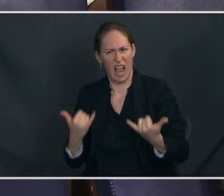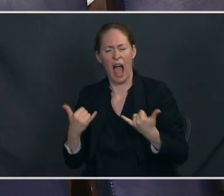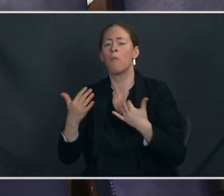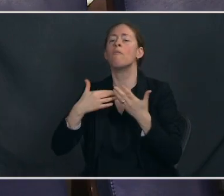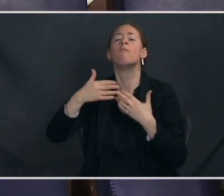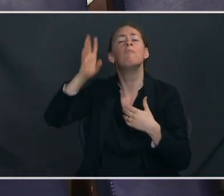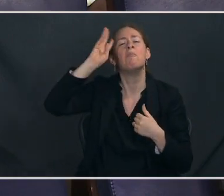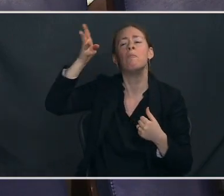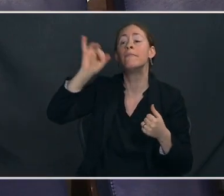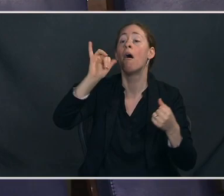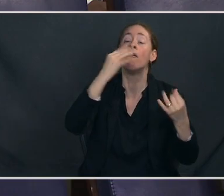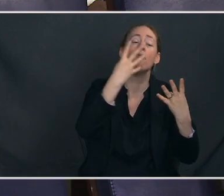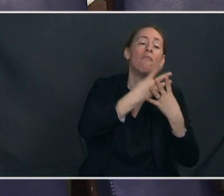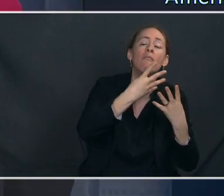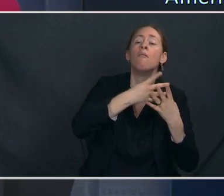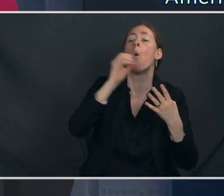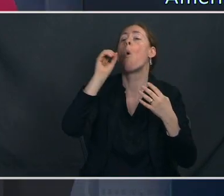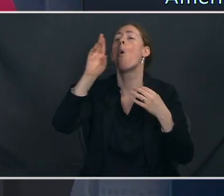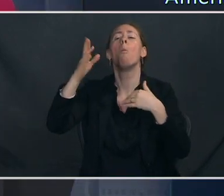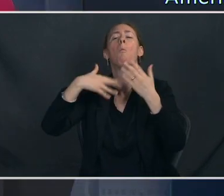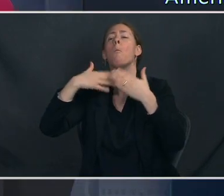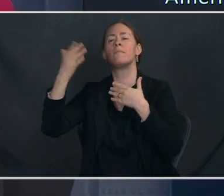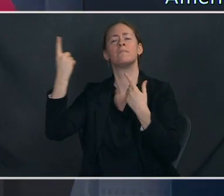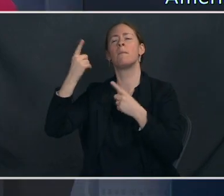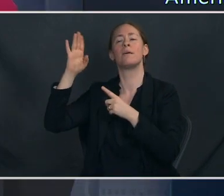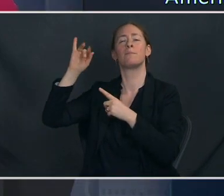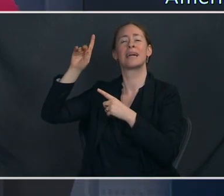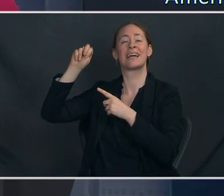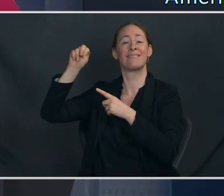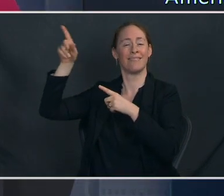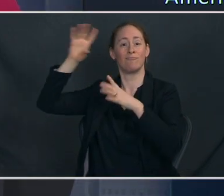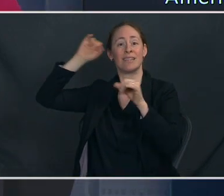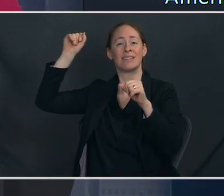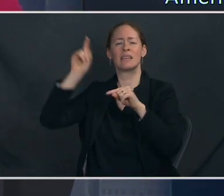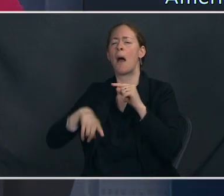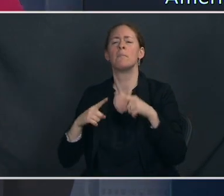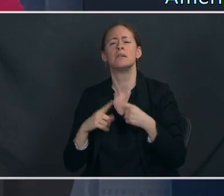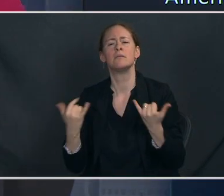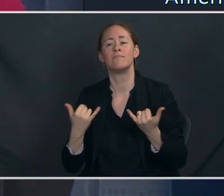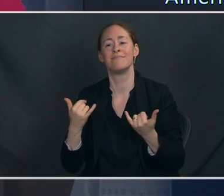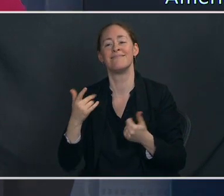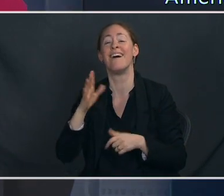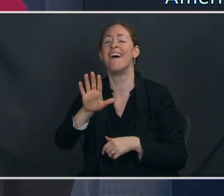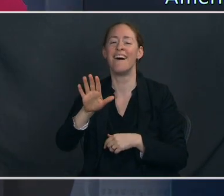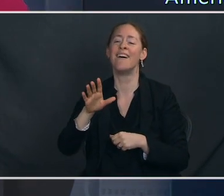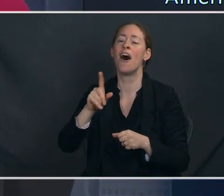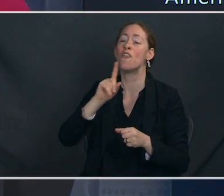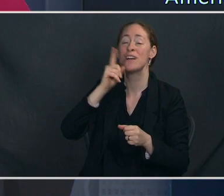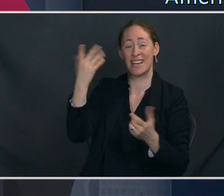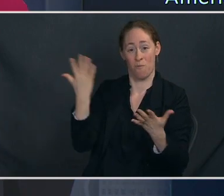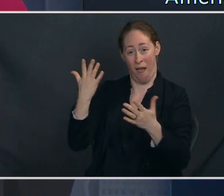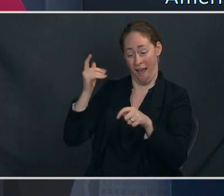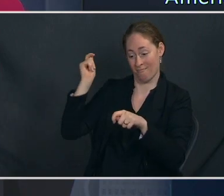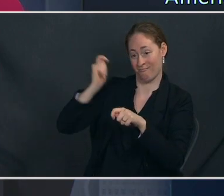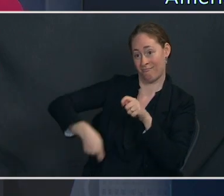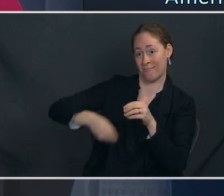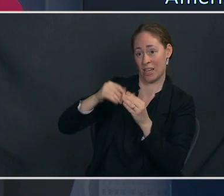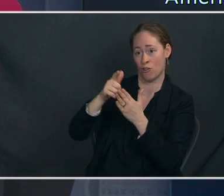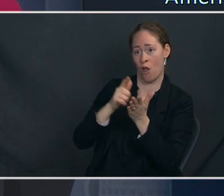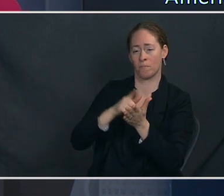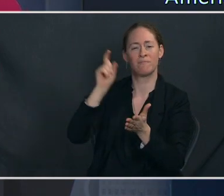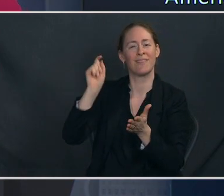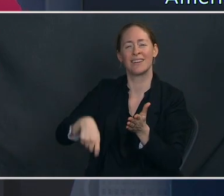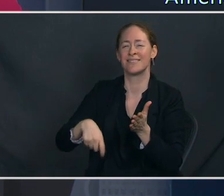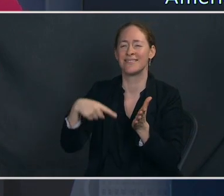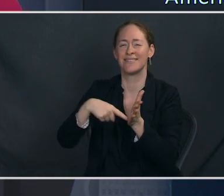be undone by a future president? Yeah, well, Jonathan, as you know, to codify something and make it lasting in law requires that Congress,